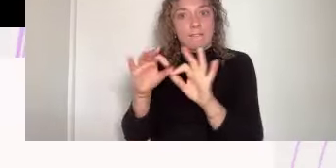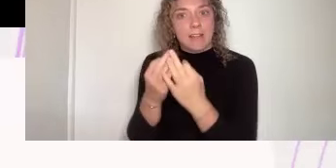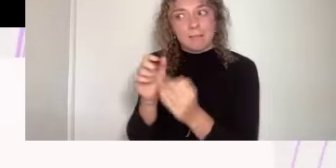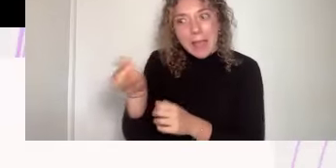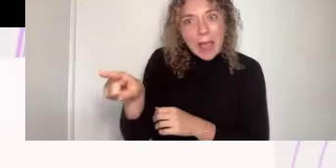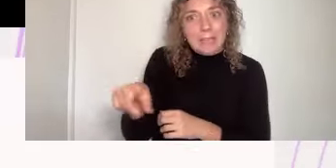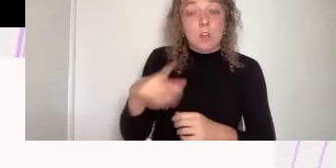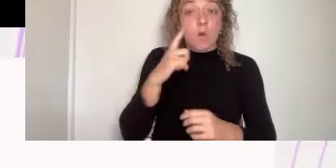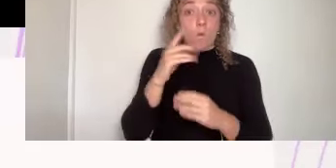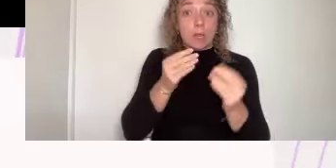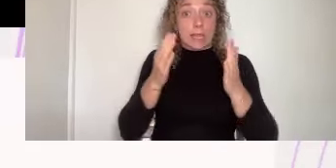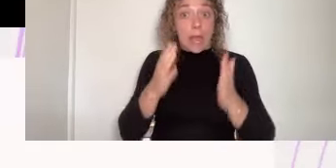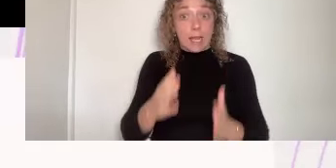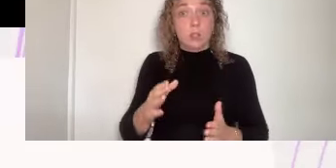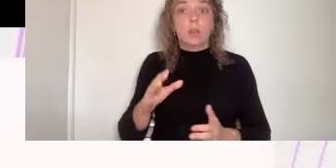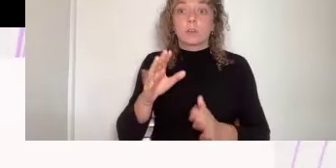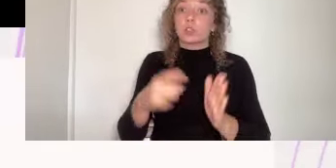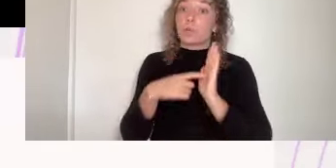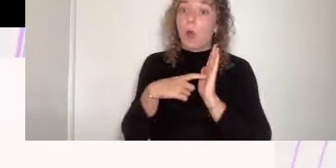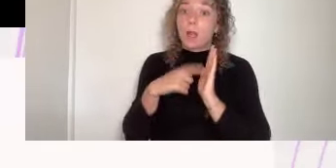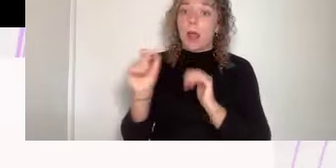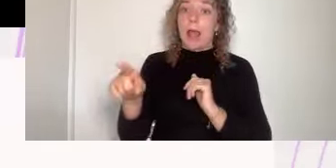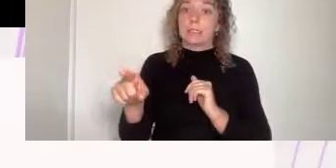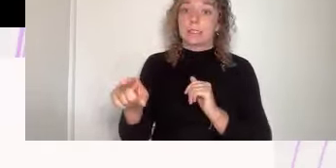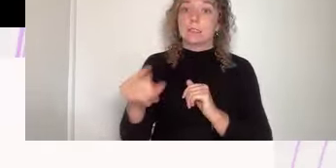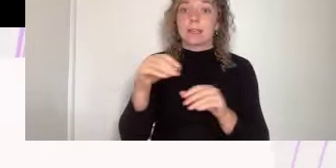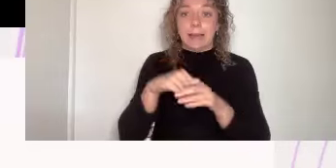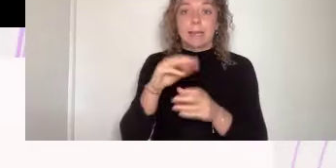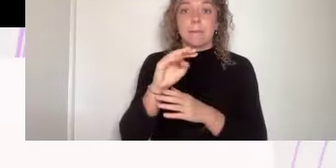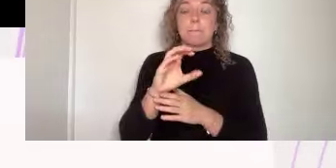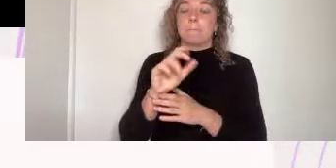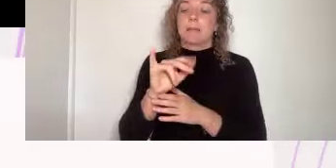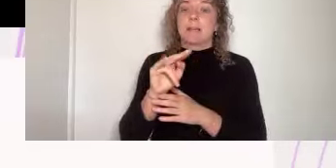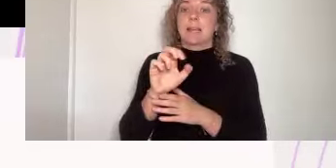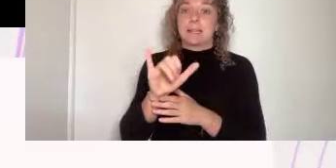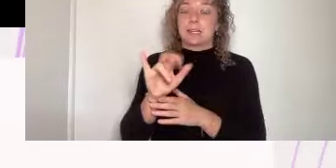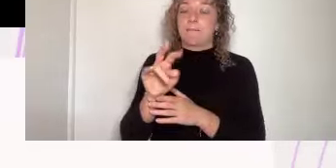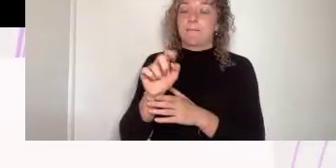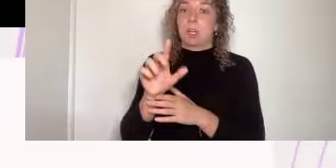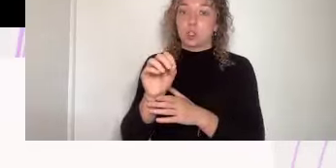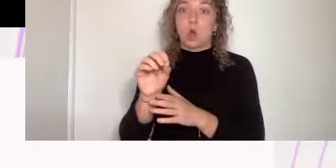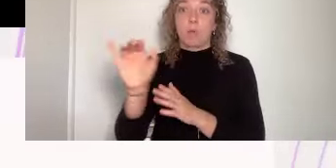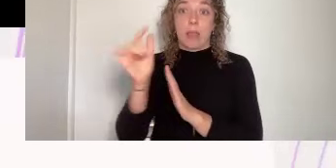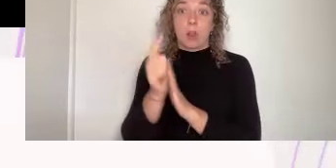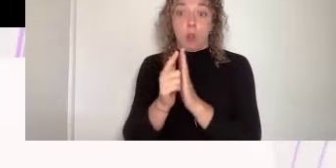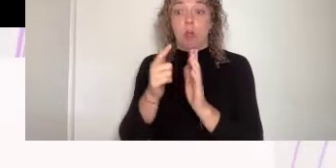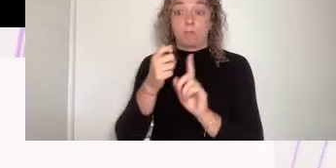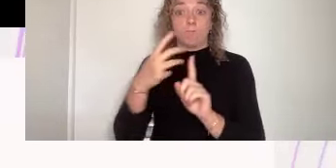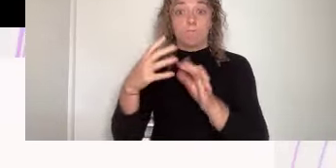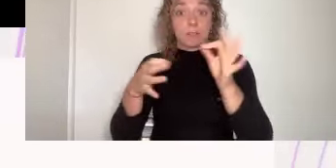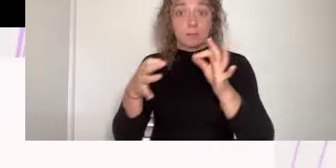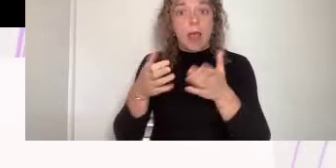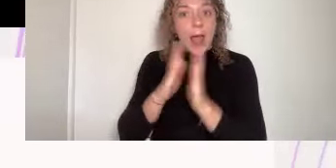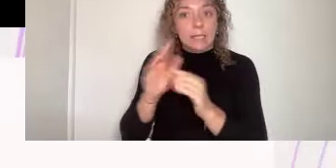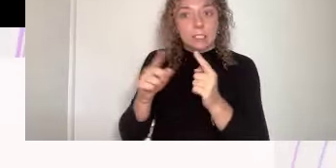For liaisons, this is a requirement within the McKinney-Vento statute to ask about these younger children. And we're going to